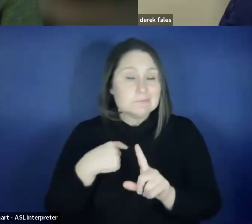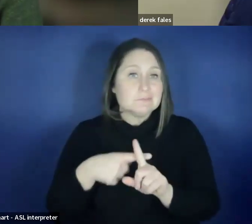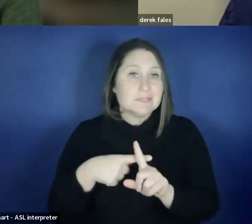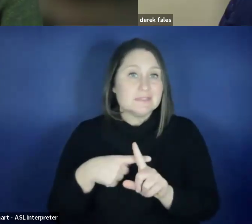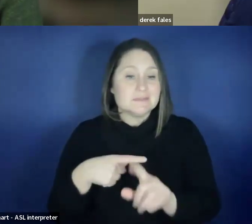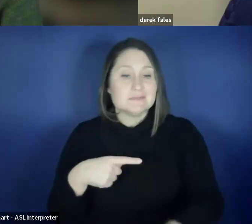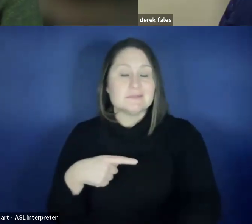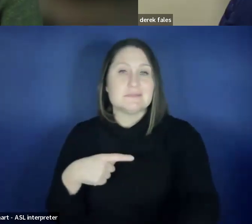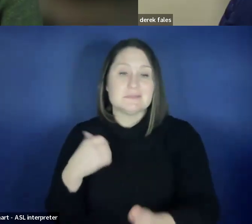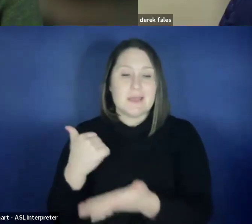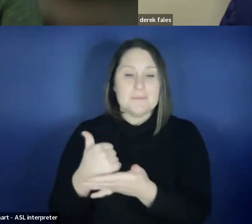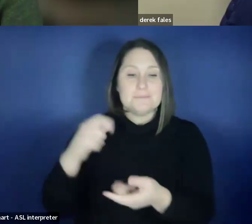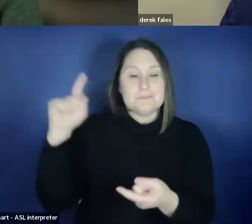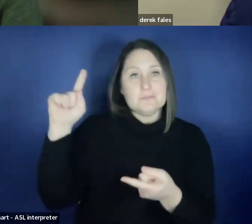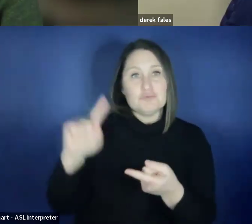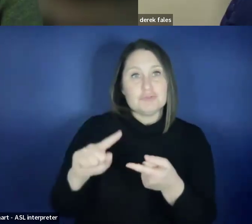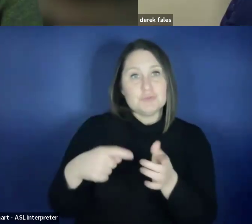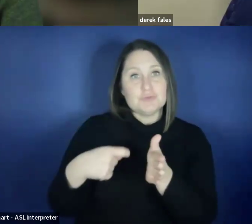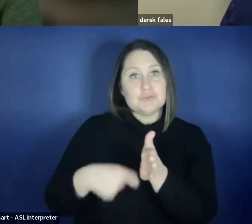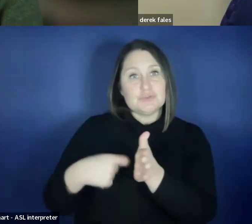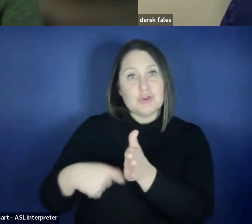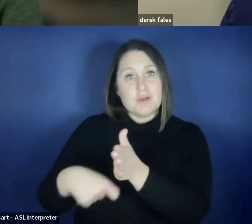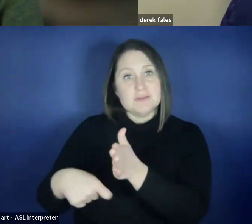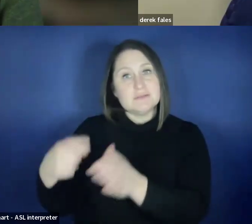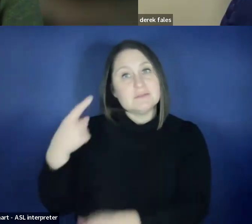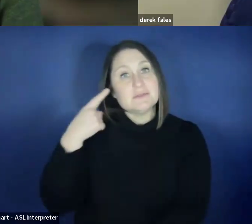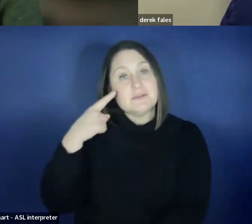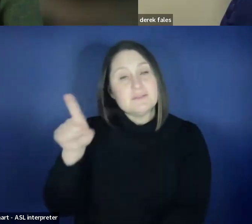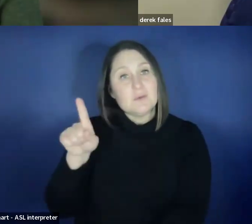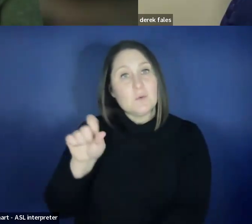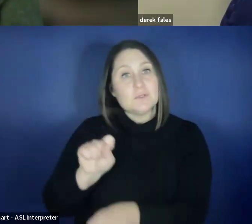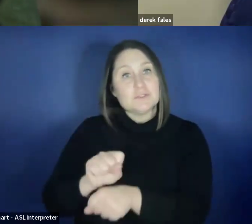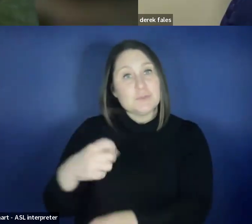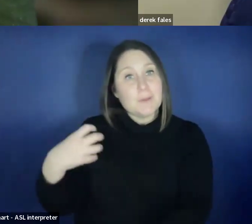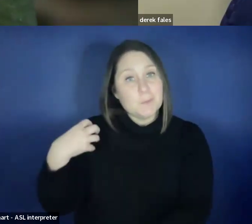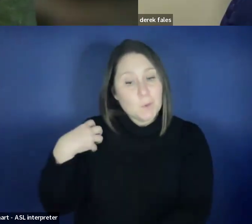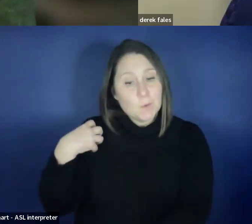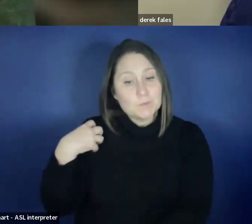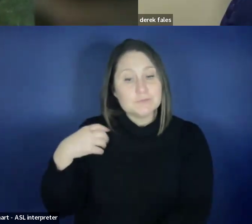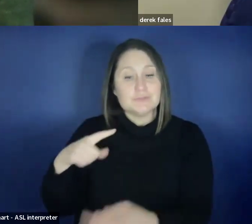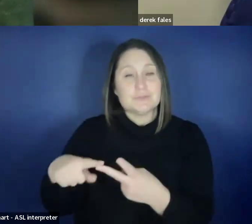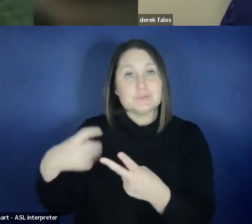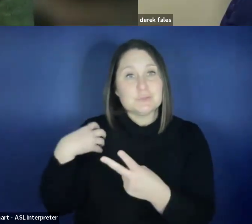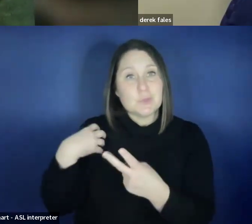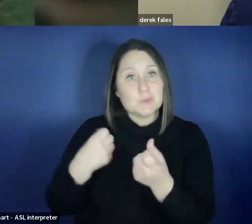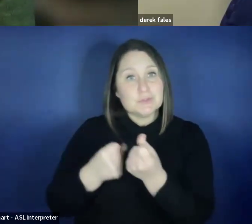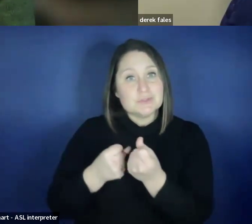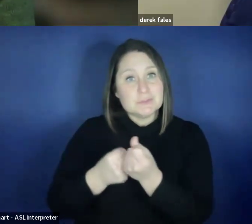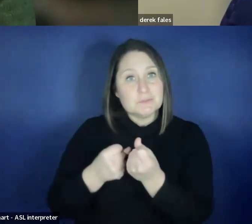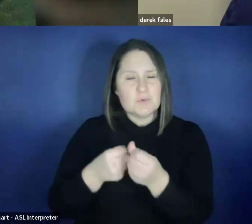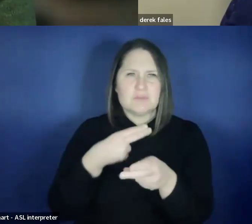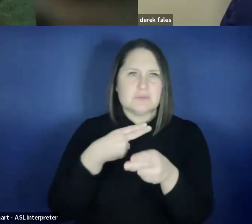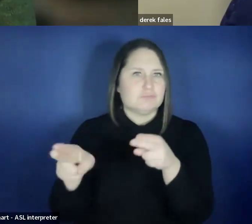and helps reduce the cost of job coaching or coaching supports. That's a